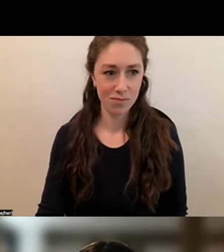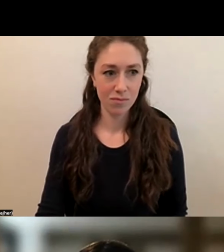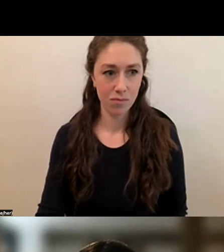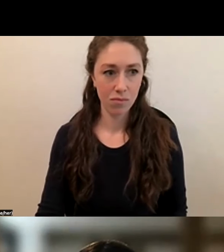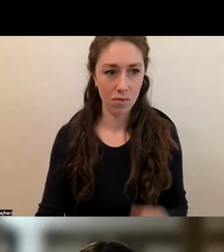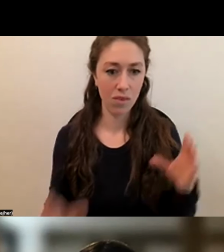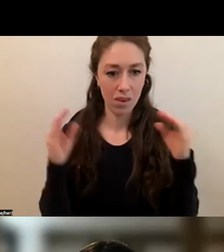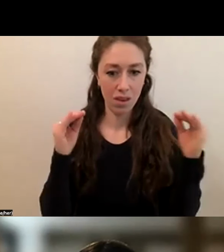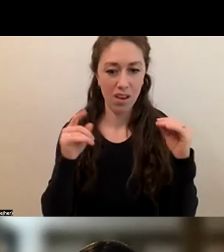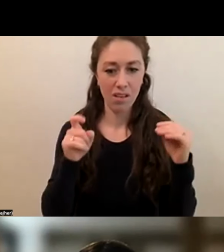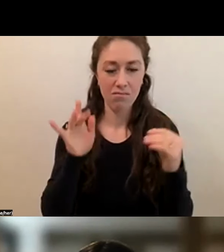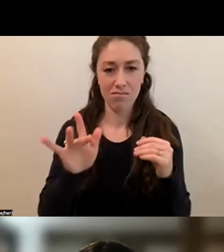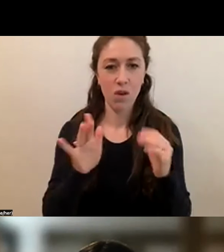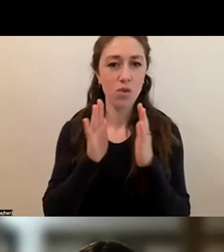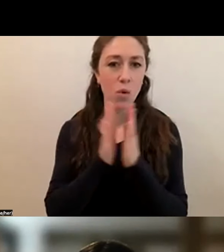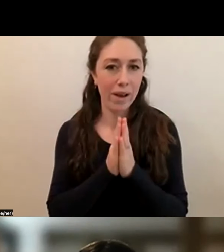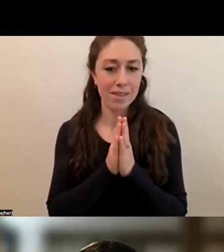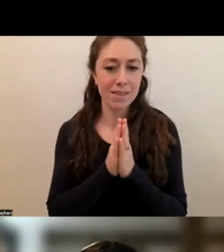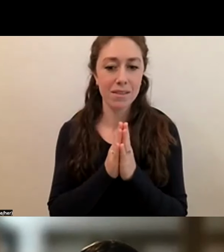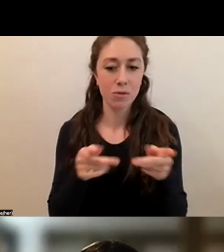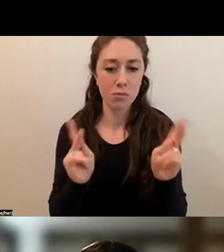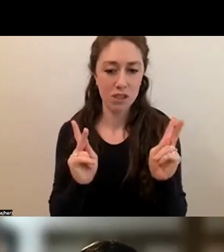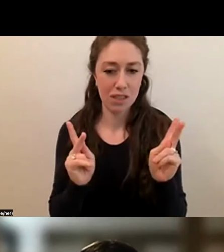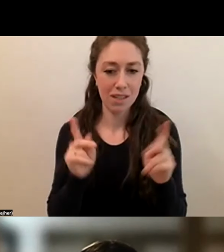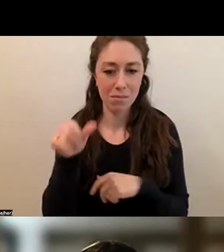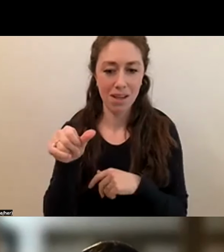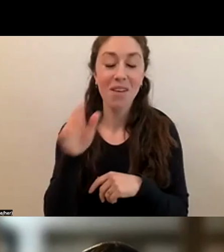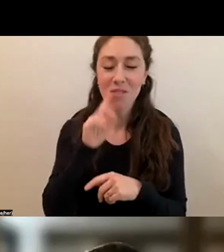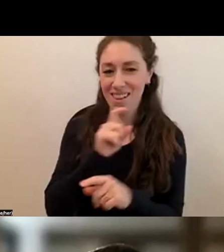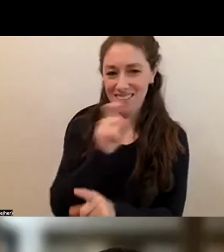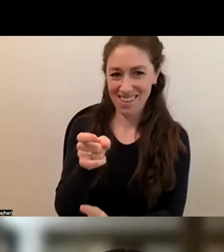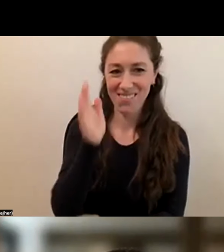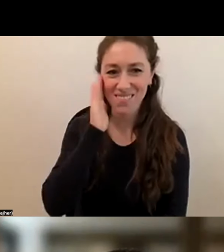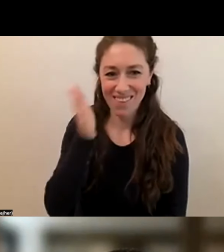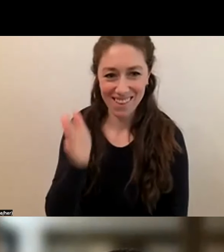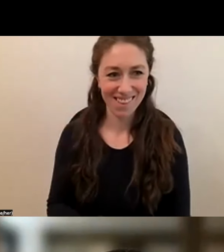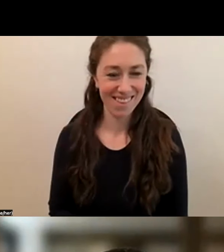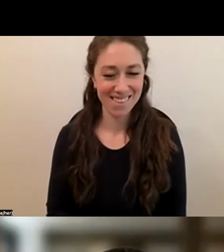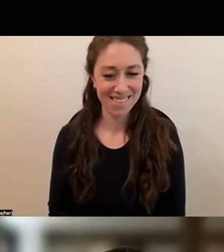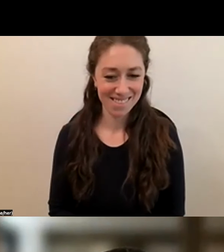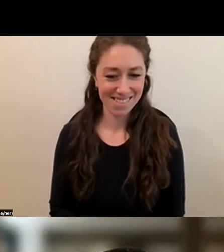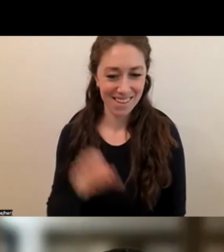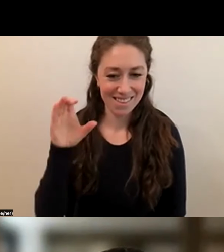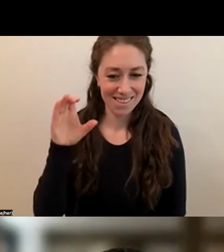Press the request permission button, and then it will be granted. Okay.